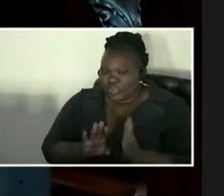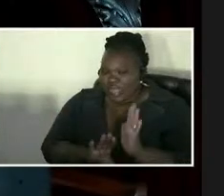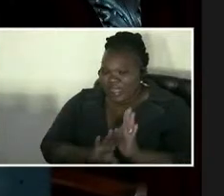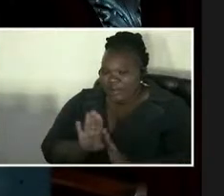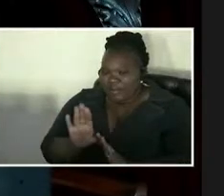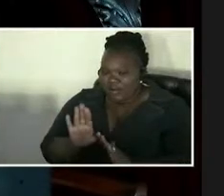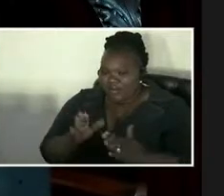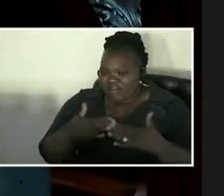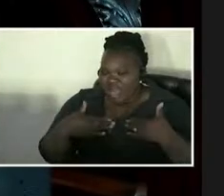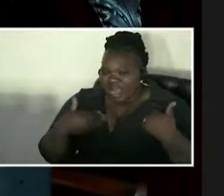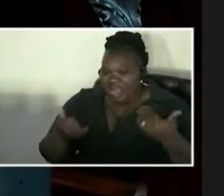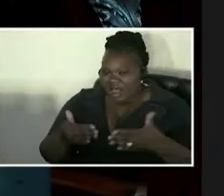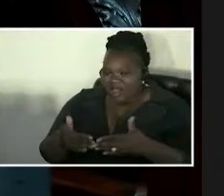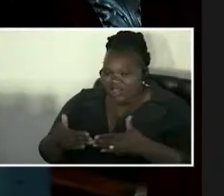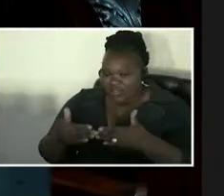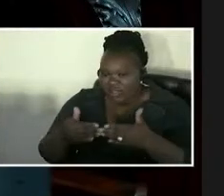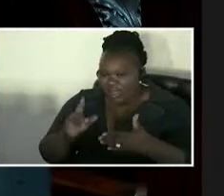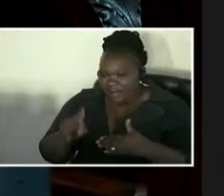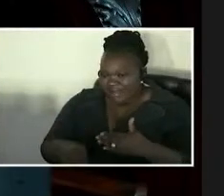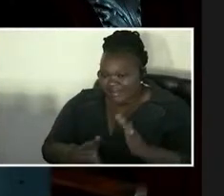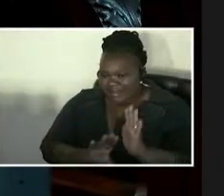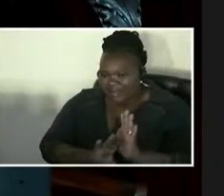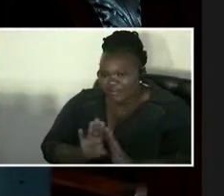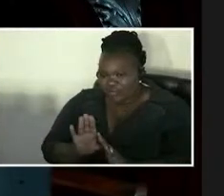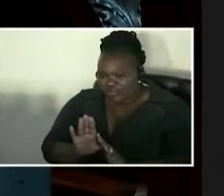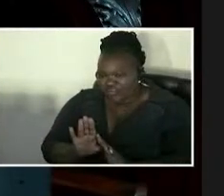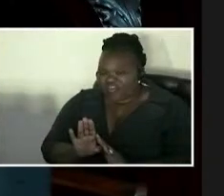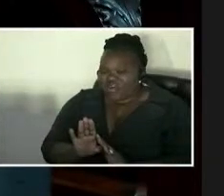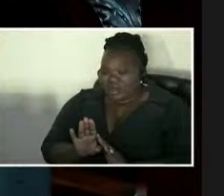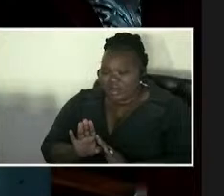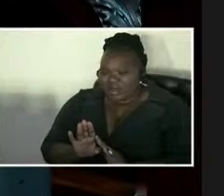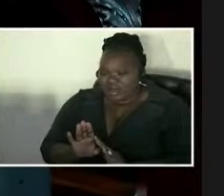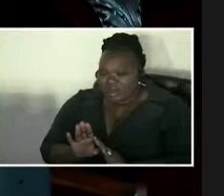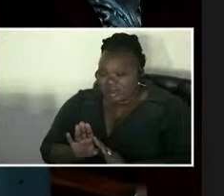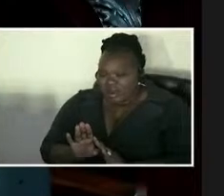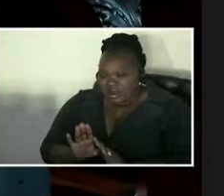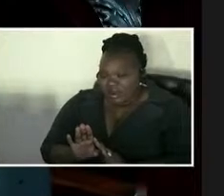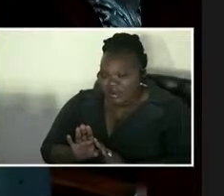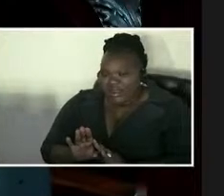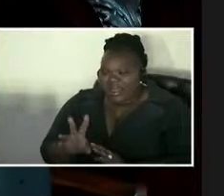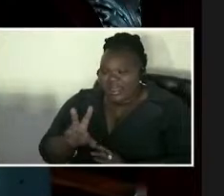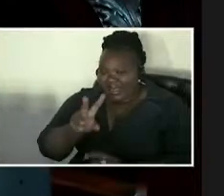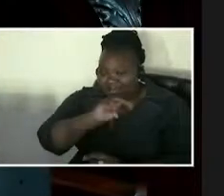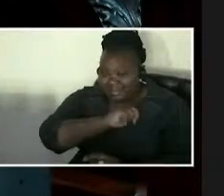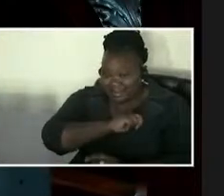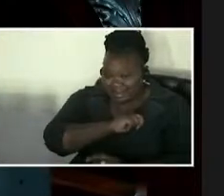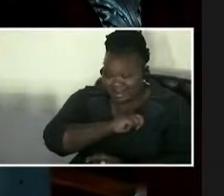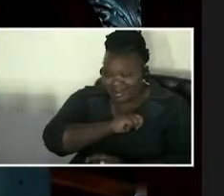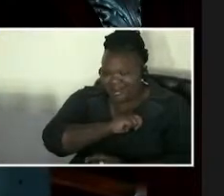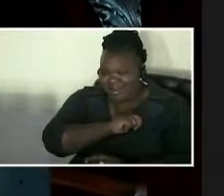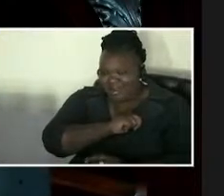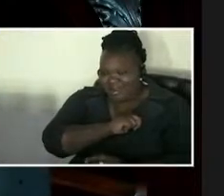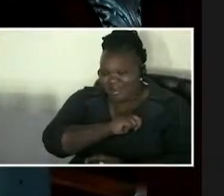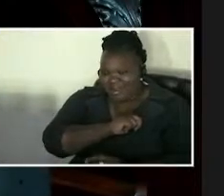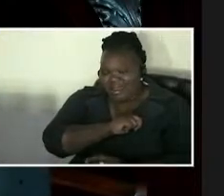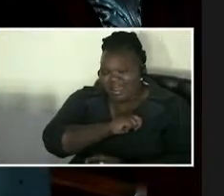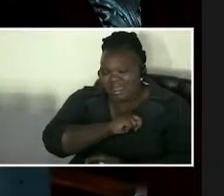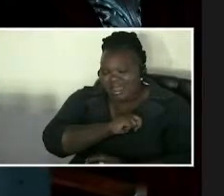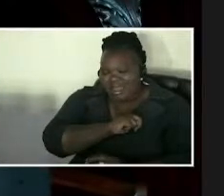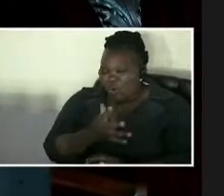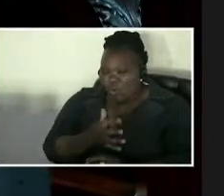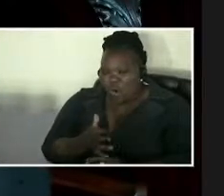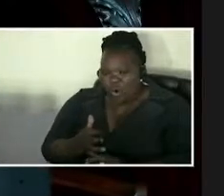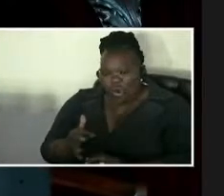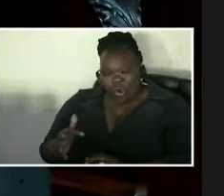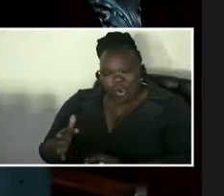that lead to improved health care let me see one of the things that's ongoing in kwazulu-natal is the water crisis in the